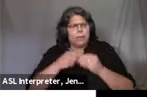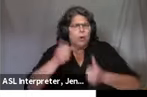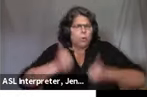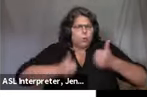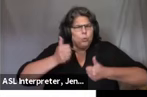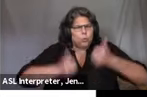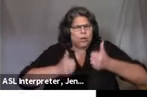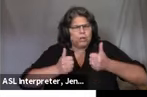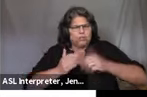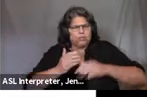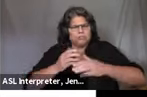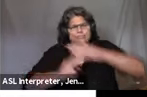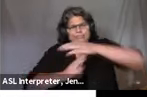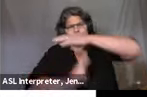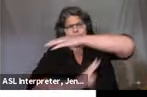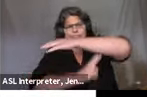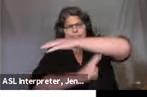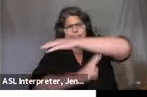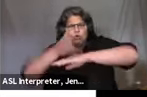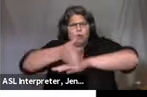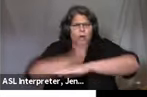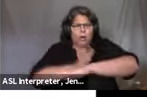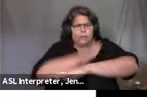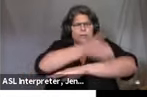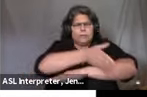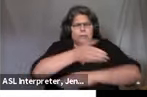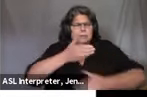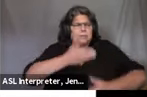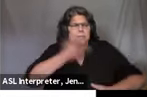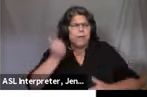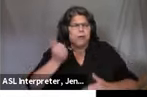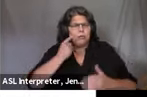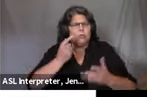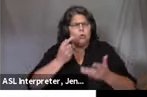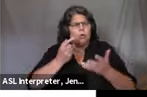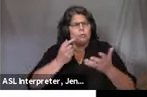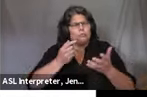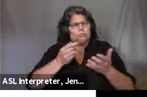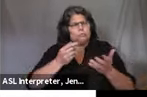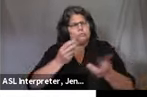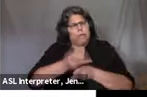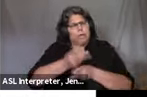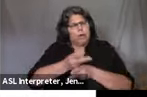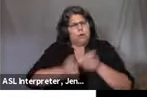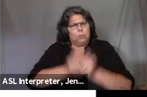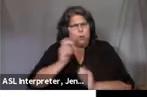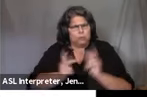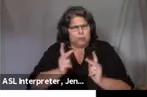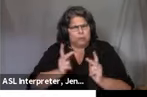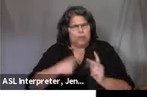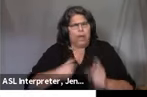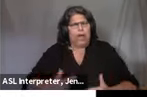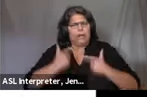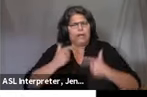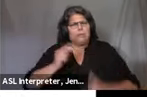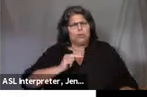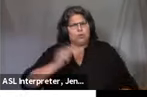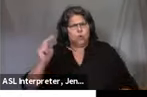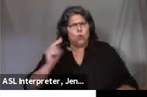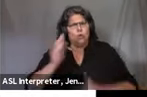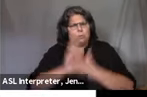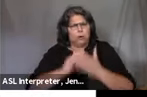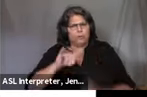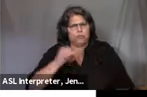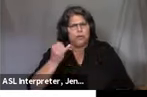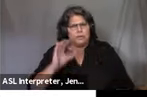crossing is the better one to serve the most people. I live on the north end of the JC, and so the